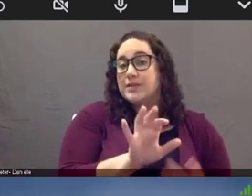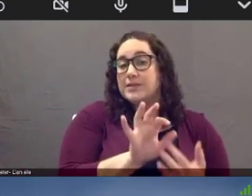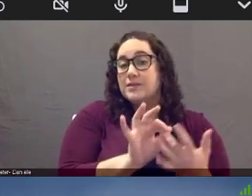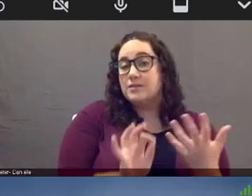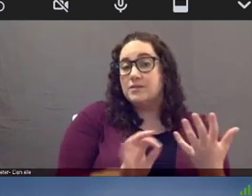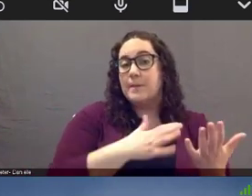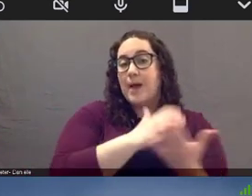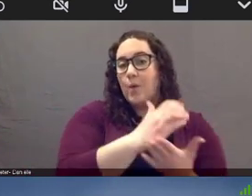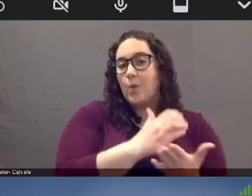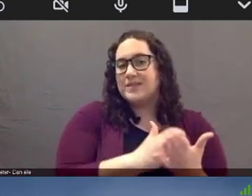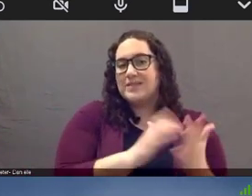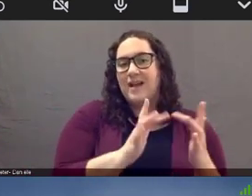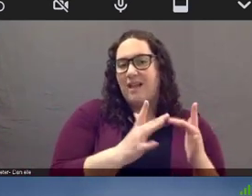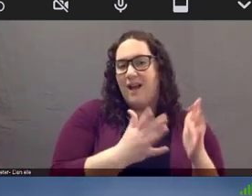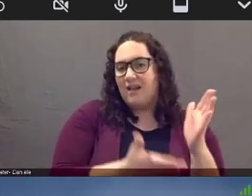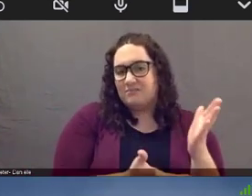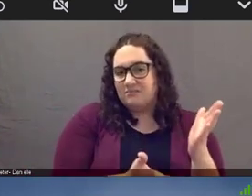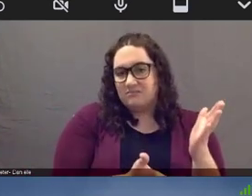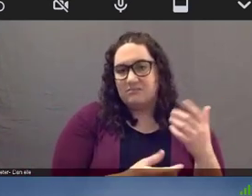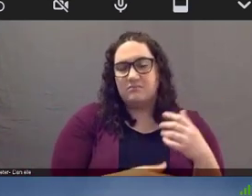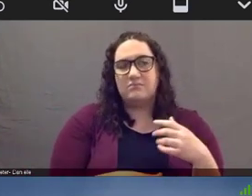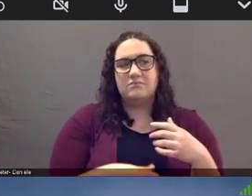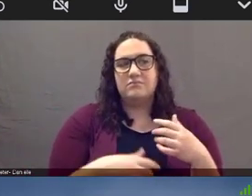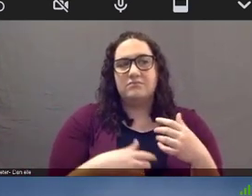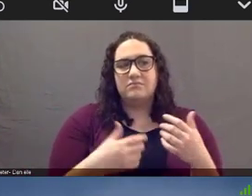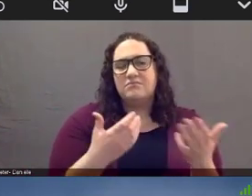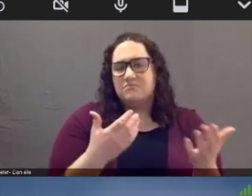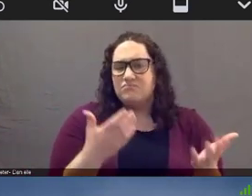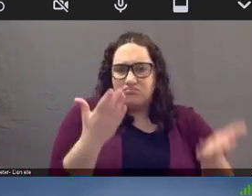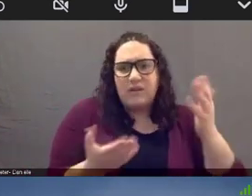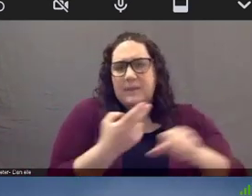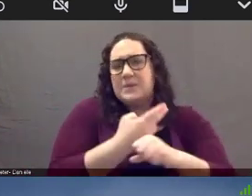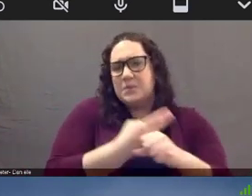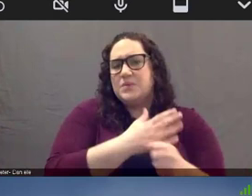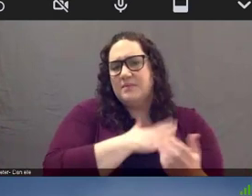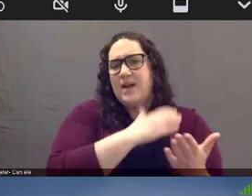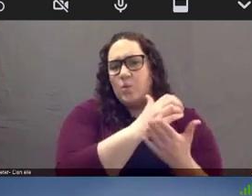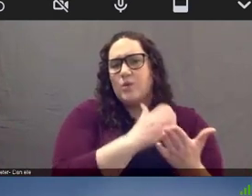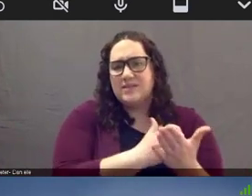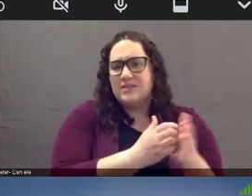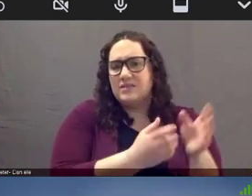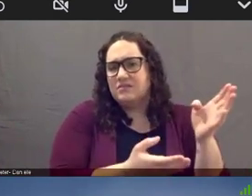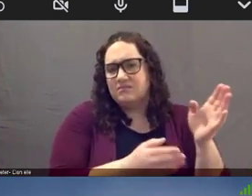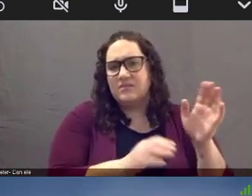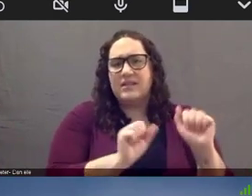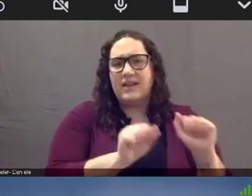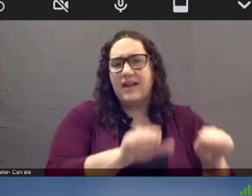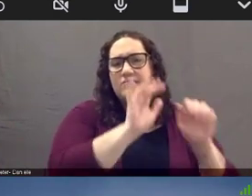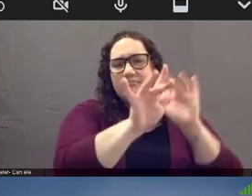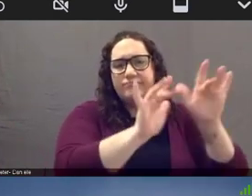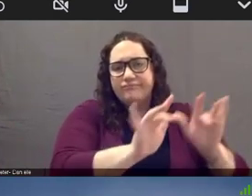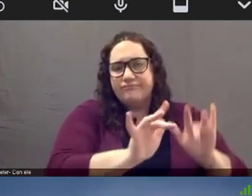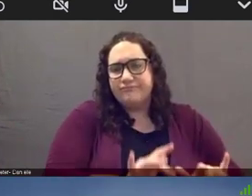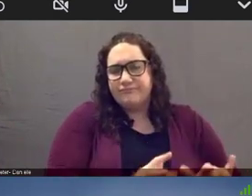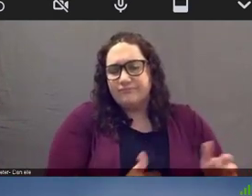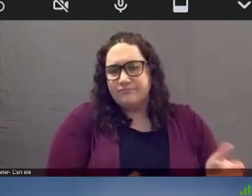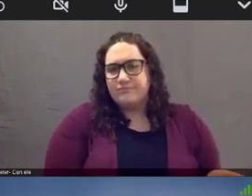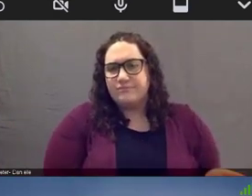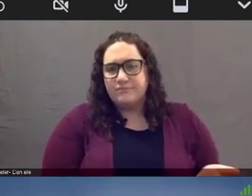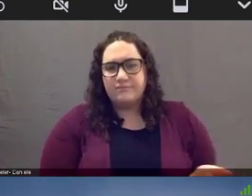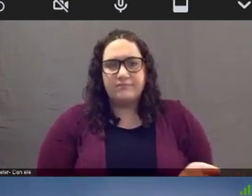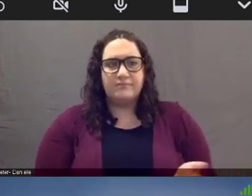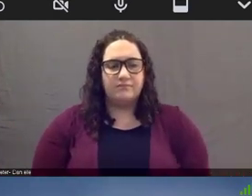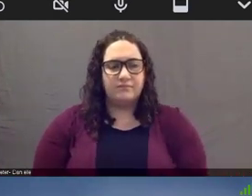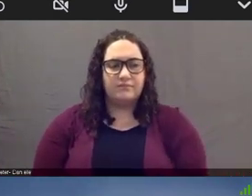using something like the My Courses quiz portal that we're used to using. So maybe you're doing multiple choice